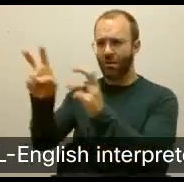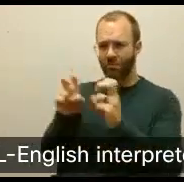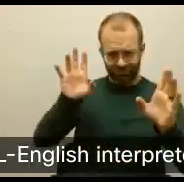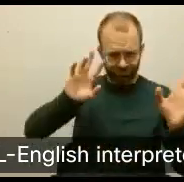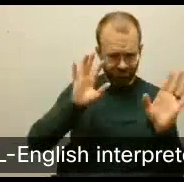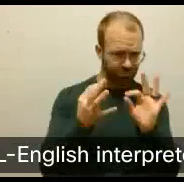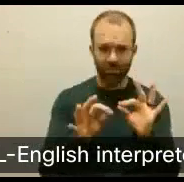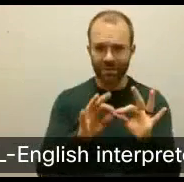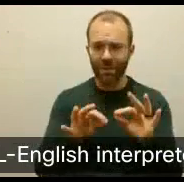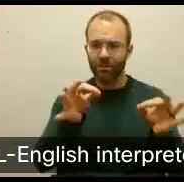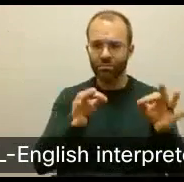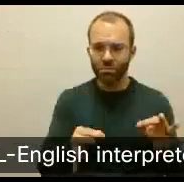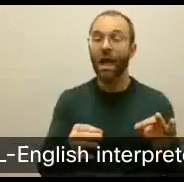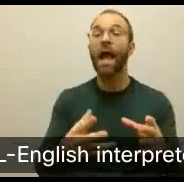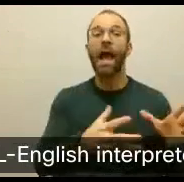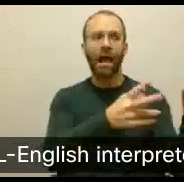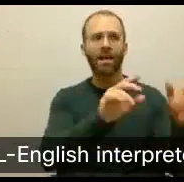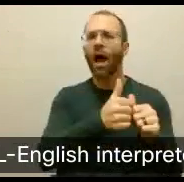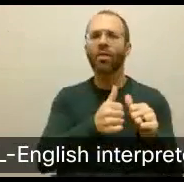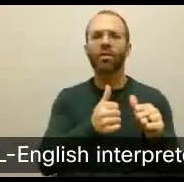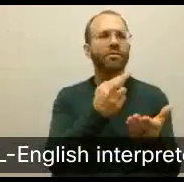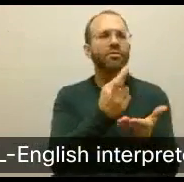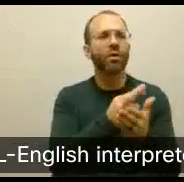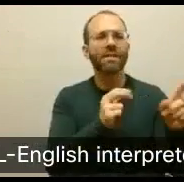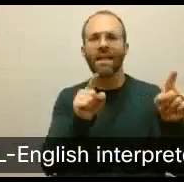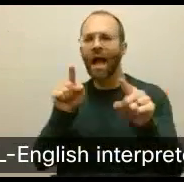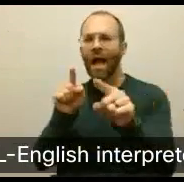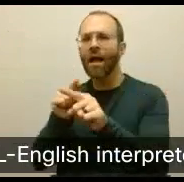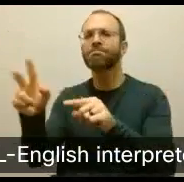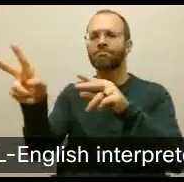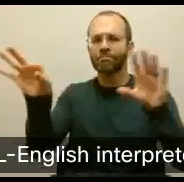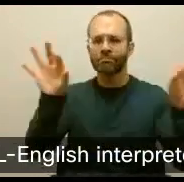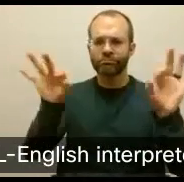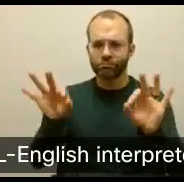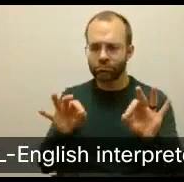information from other sources into the purposes for your assignments.